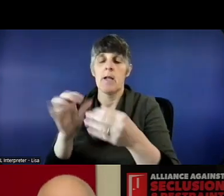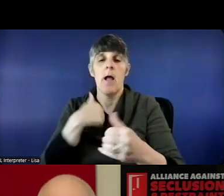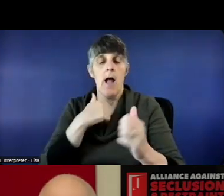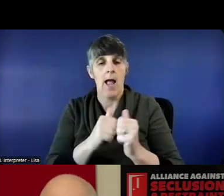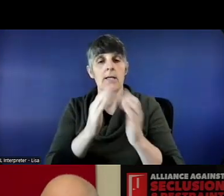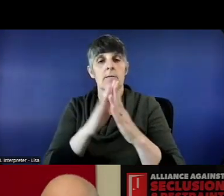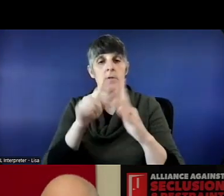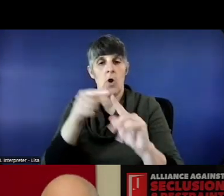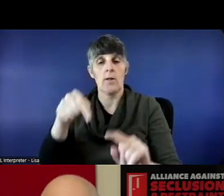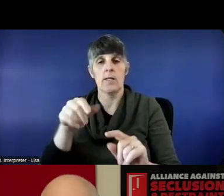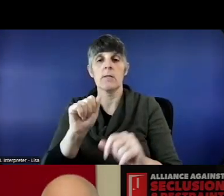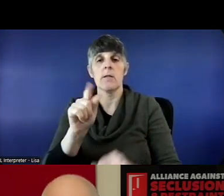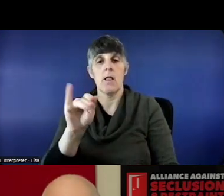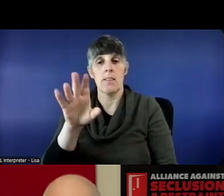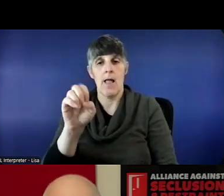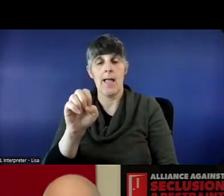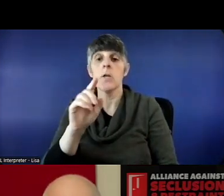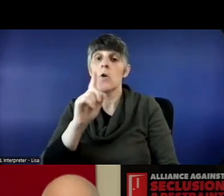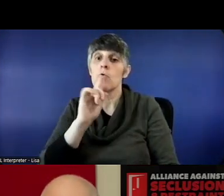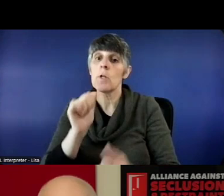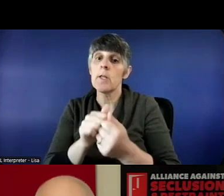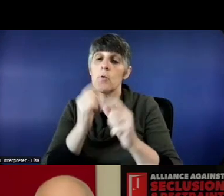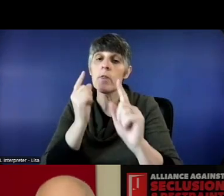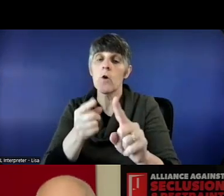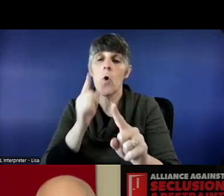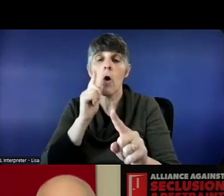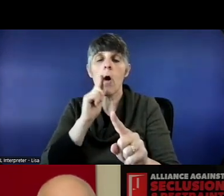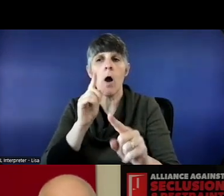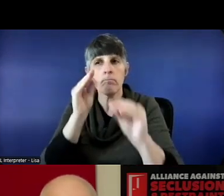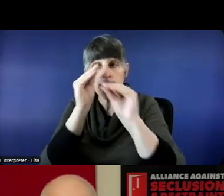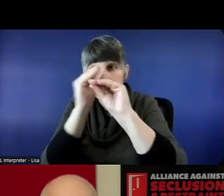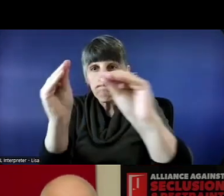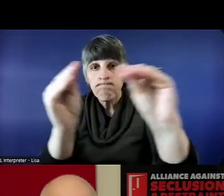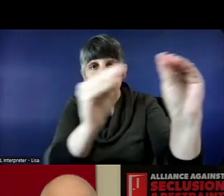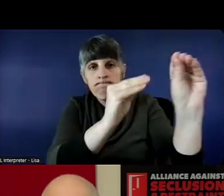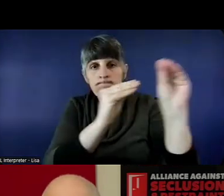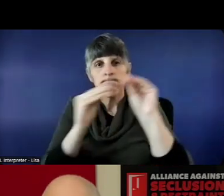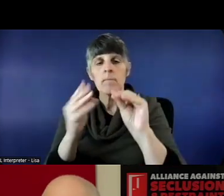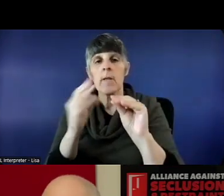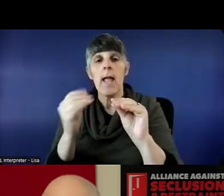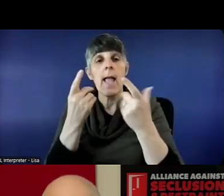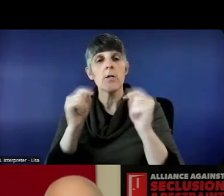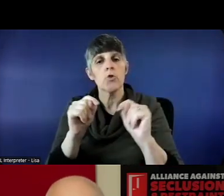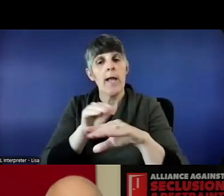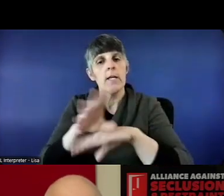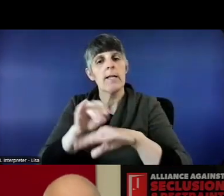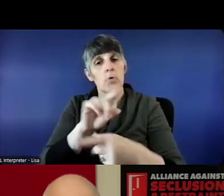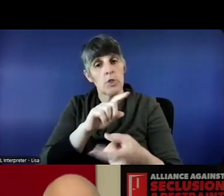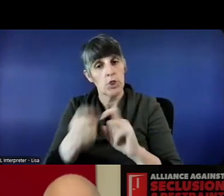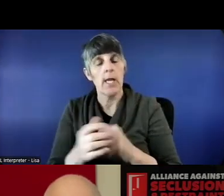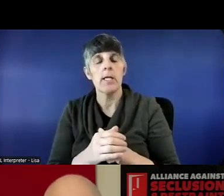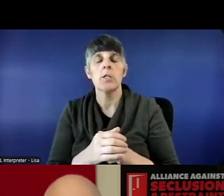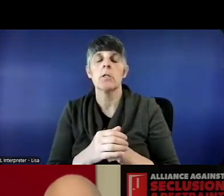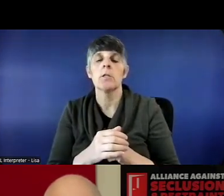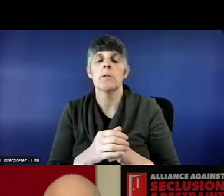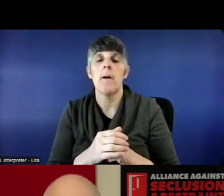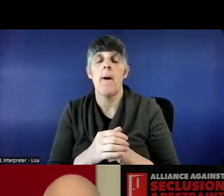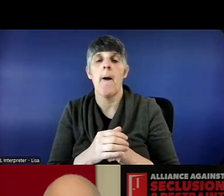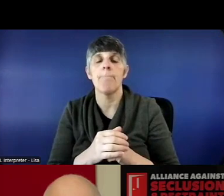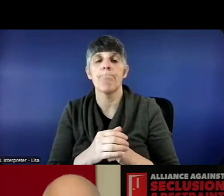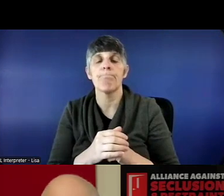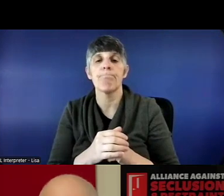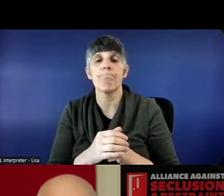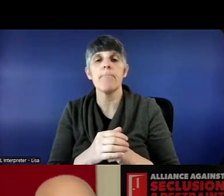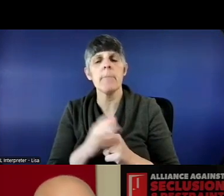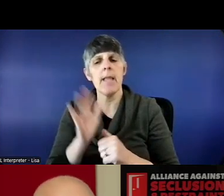Alliance, really initially with the goal of raising awareness and trying to influence change.